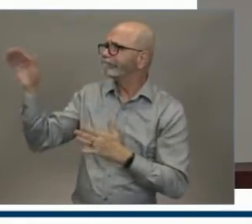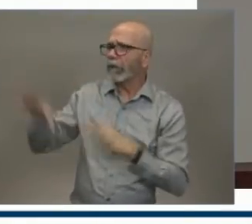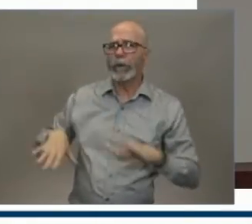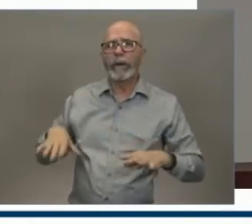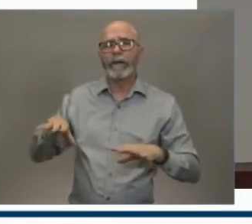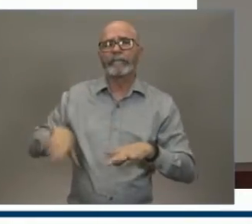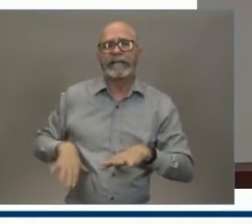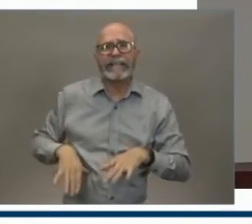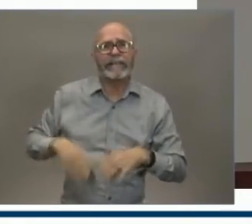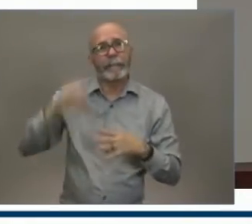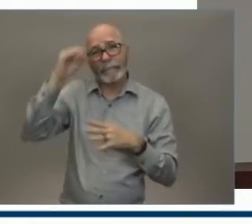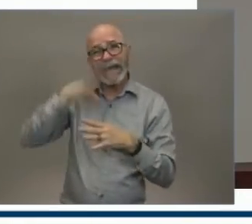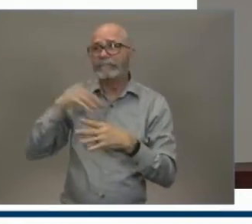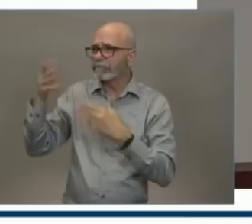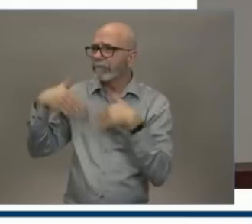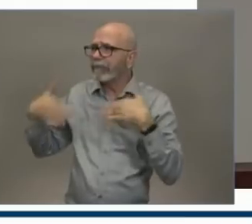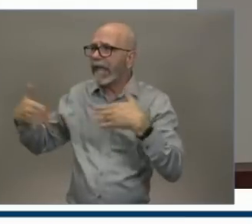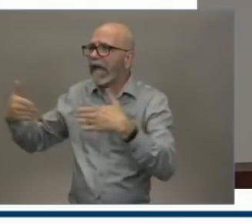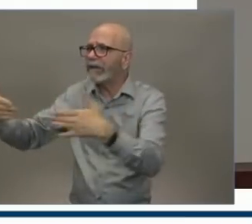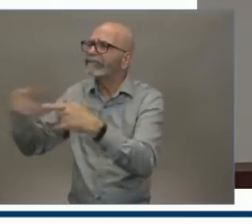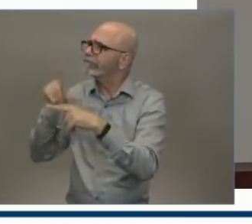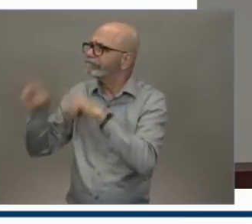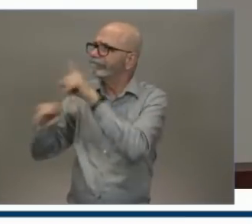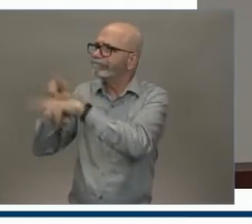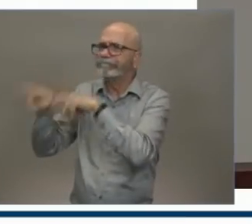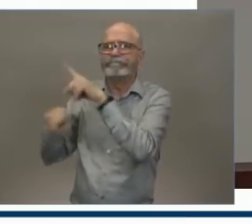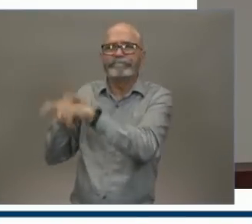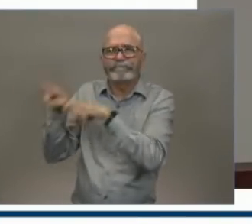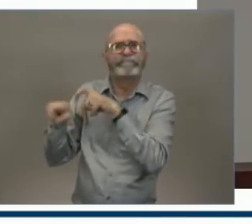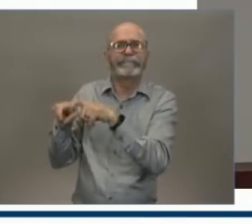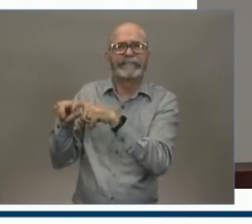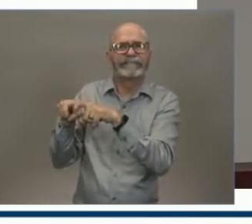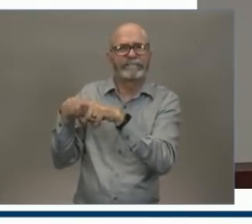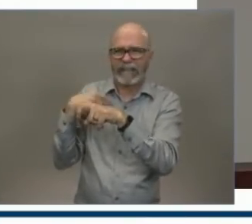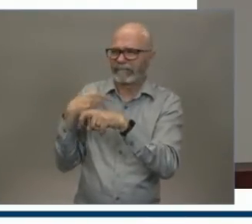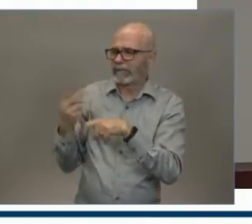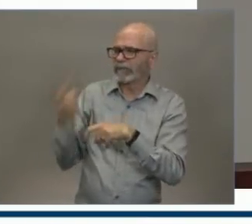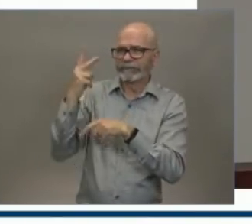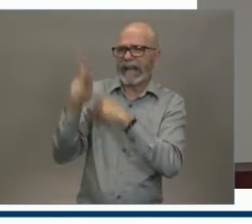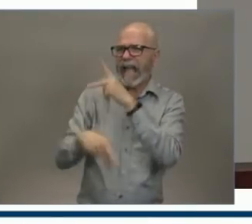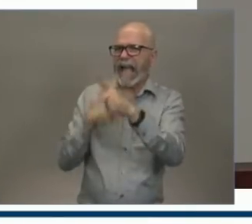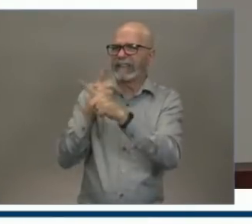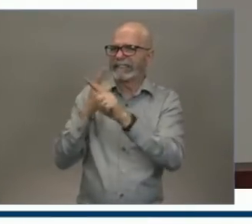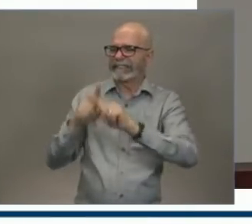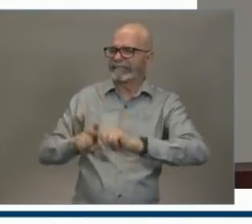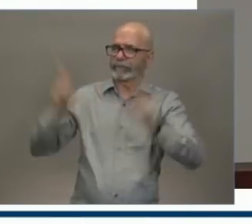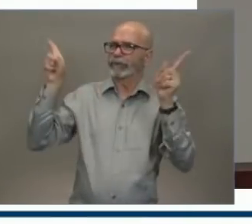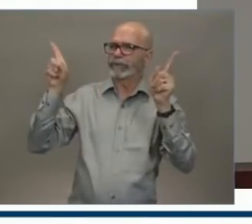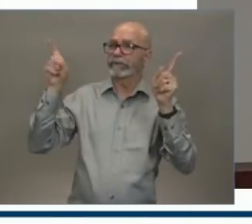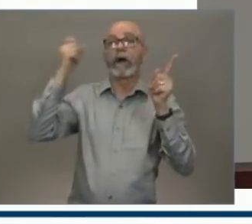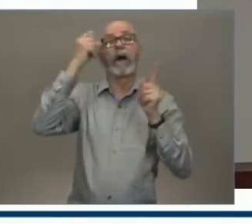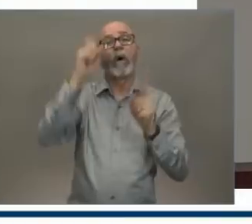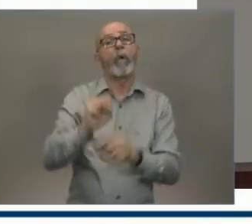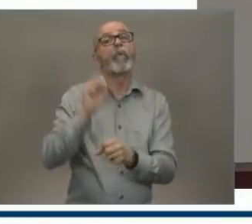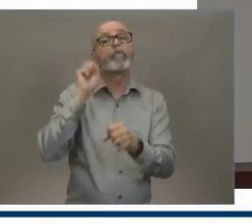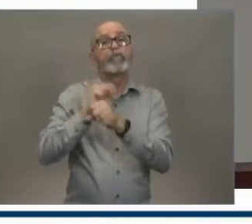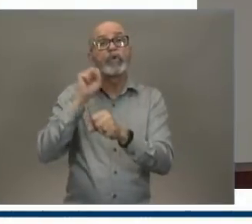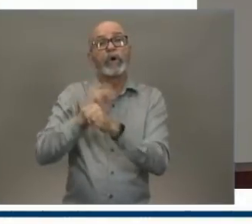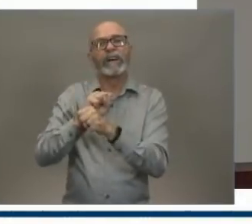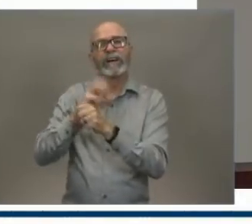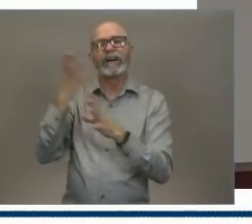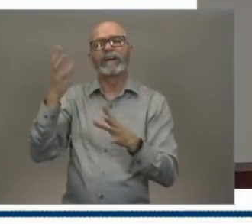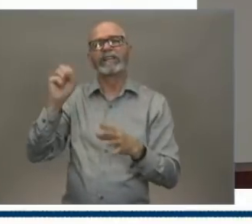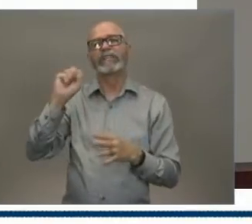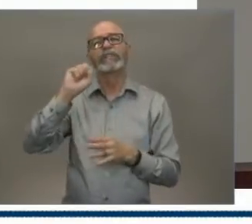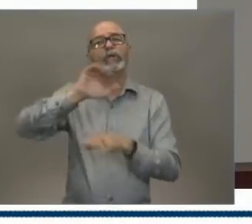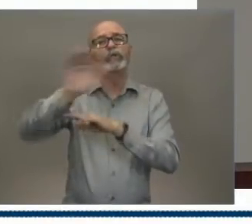there's 2 crew or cohorts of different shifts of the crew that we have